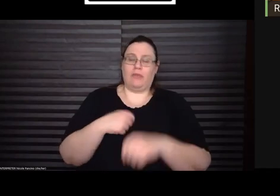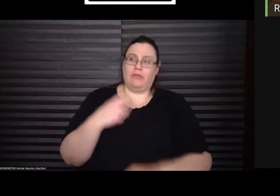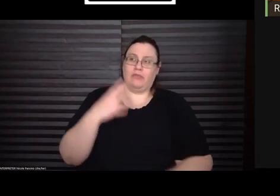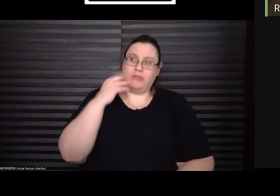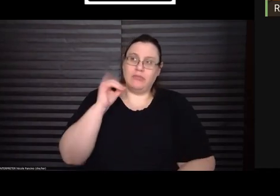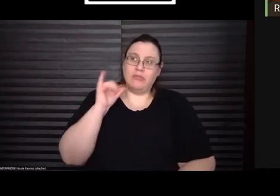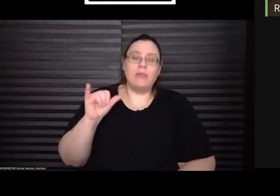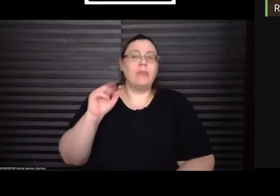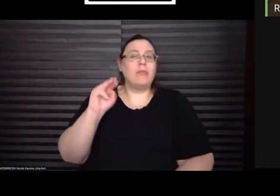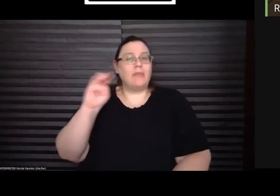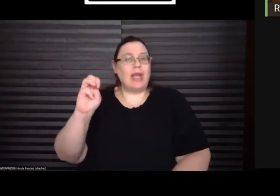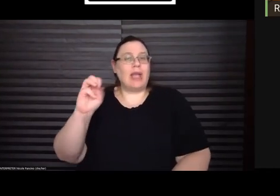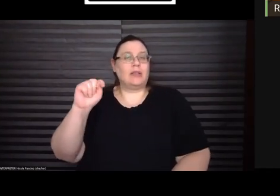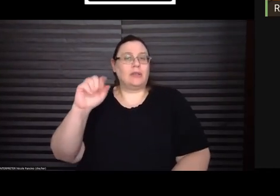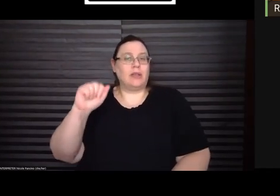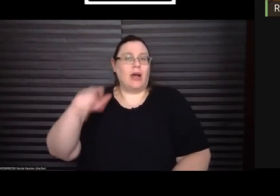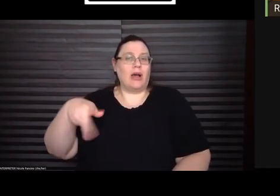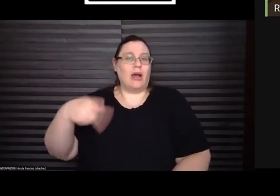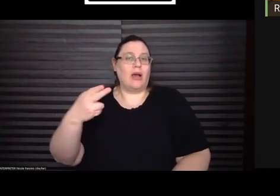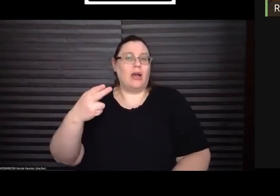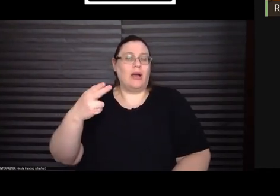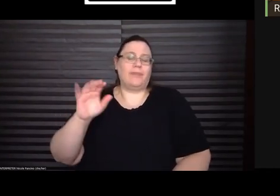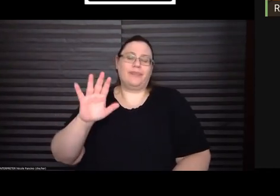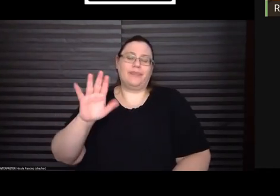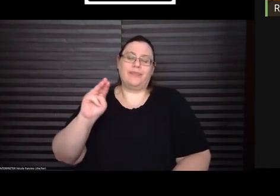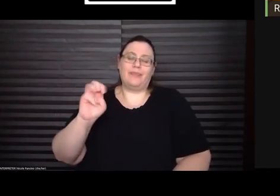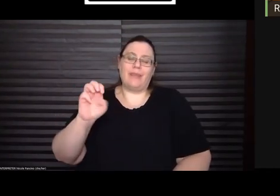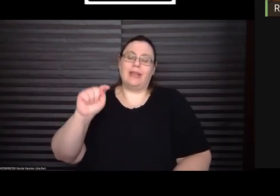to, you know, to metafiction, you know,